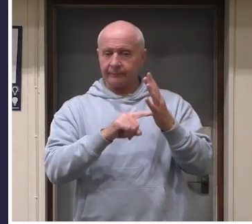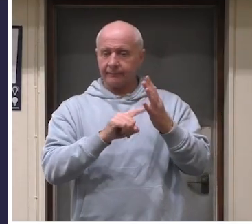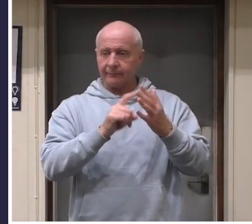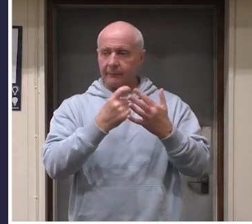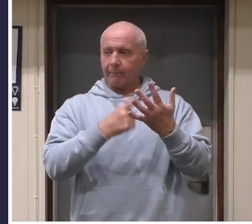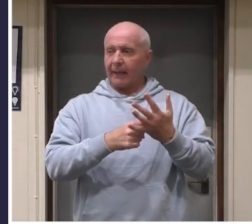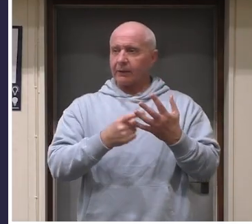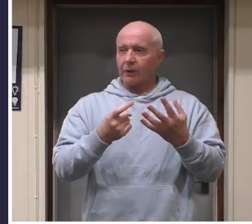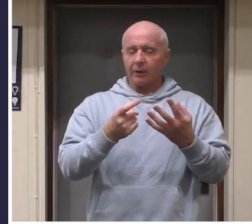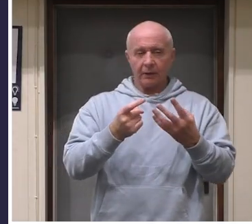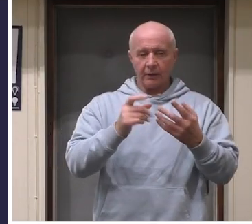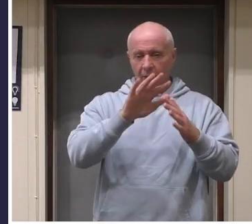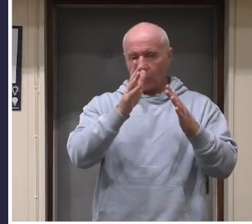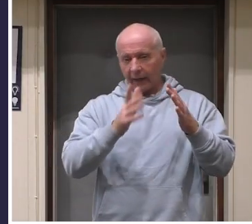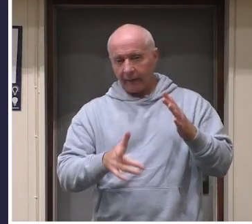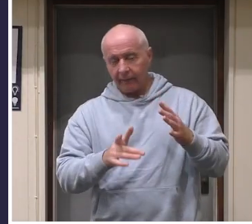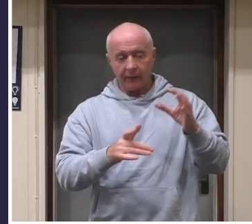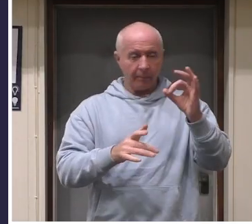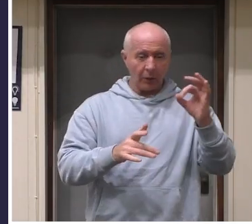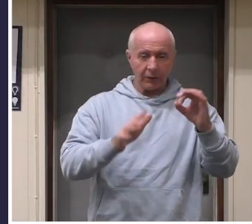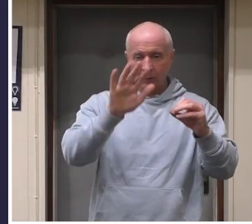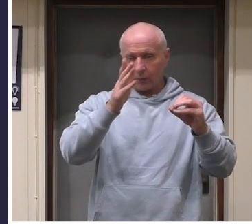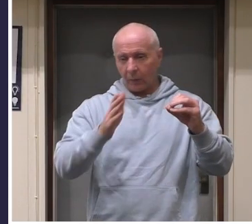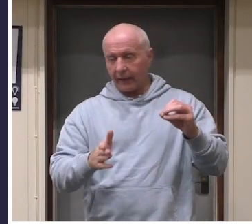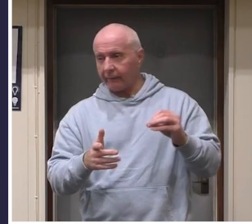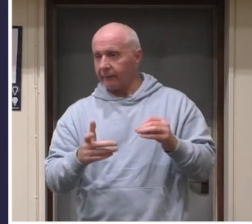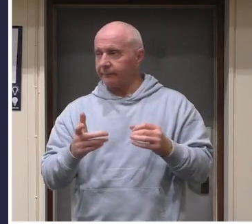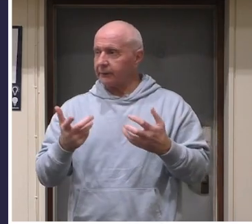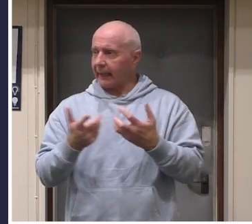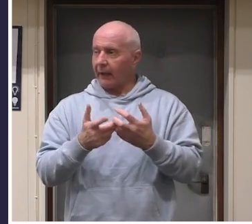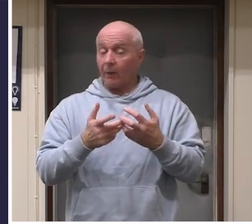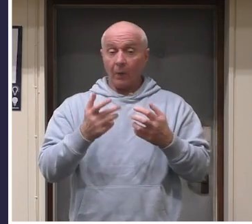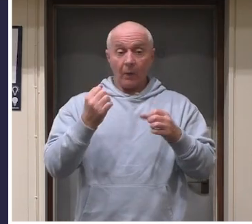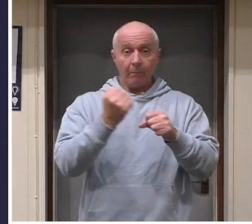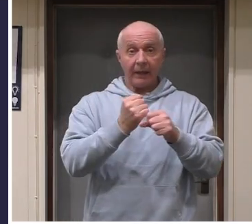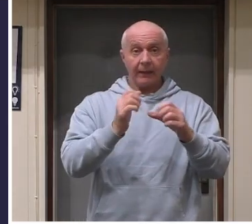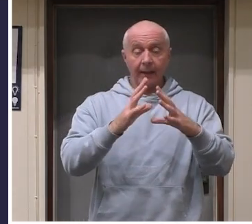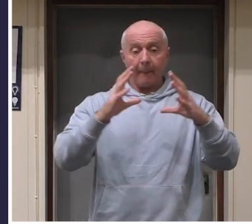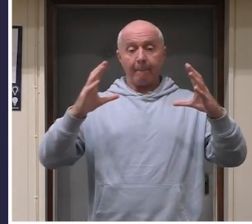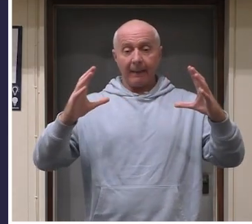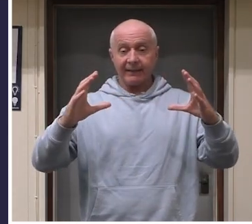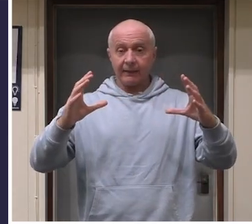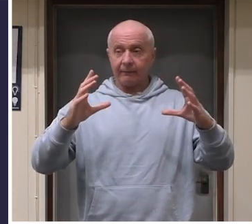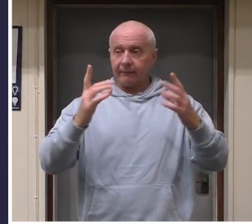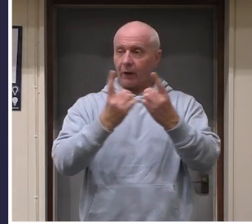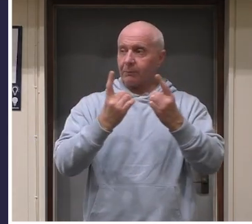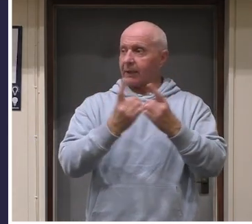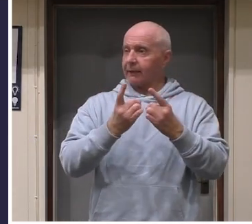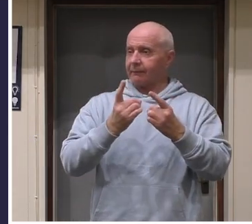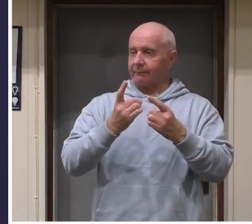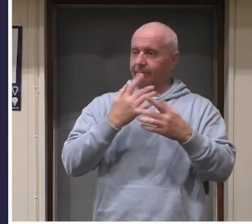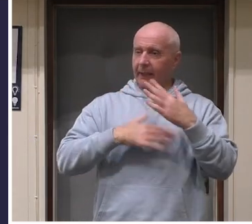They're dual particle and wave. So how can you make a massive object behave like a wave? This is the question we want to